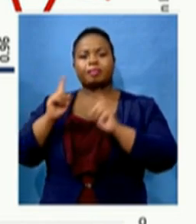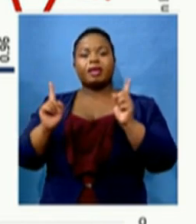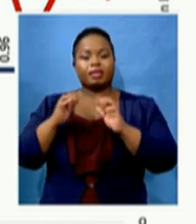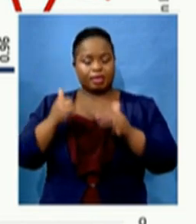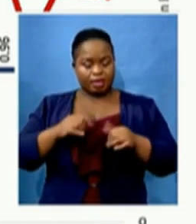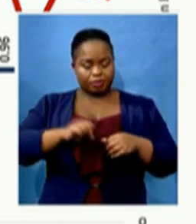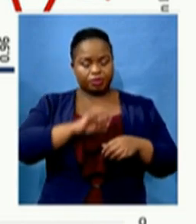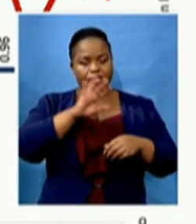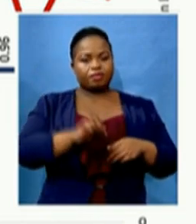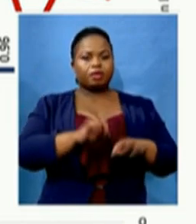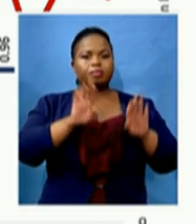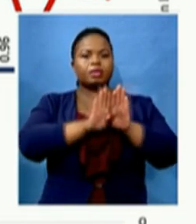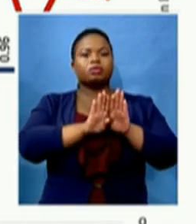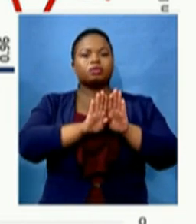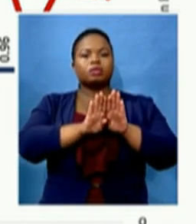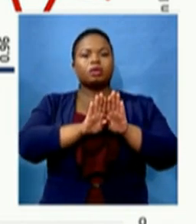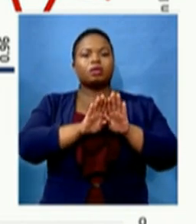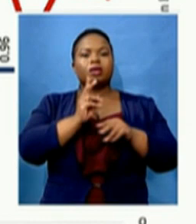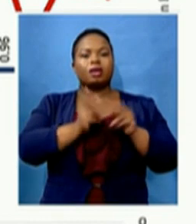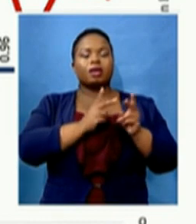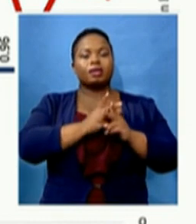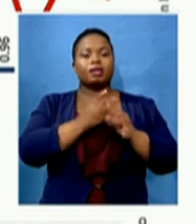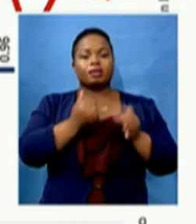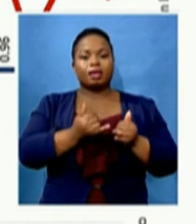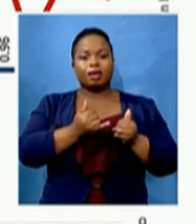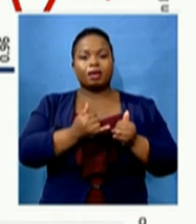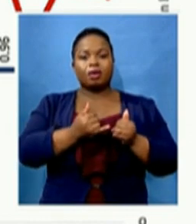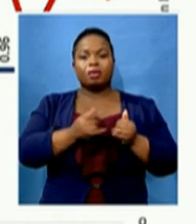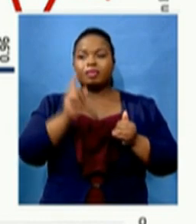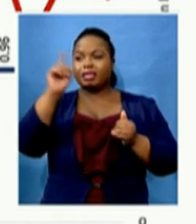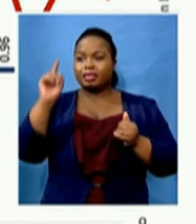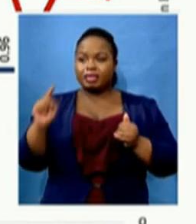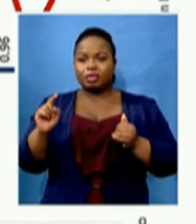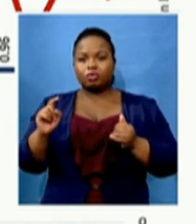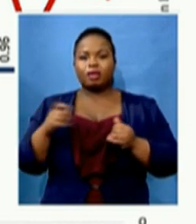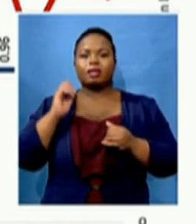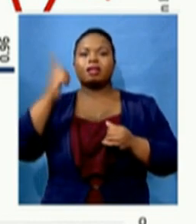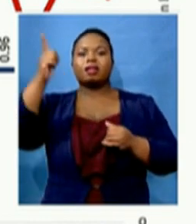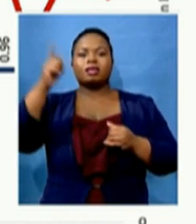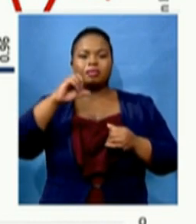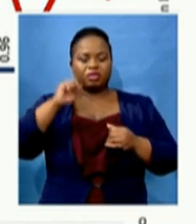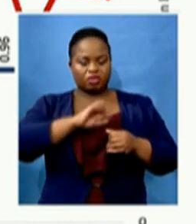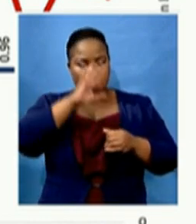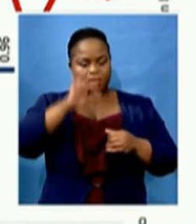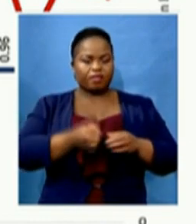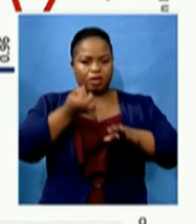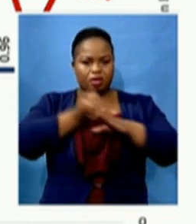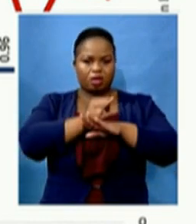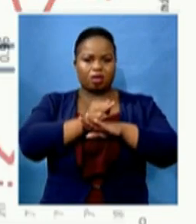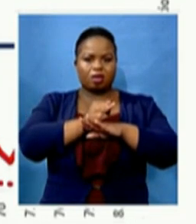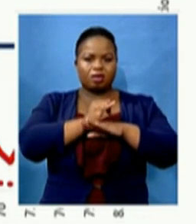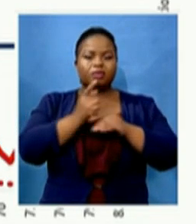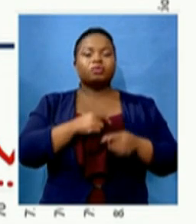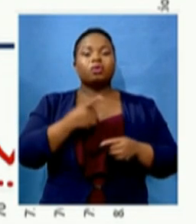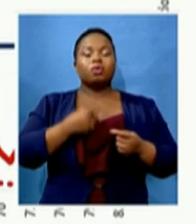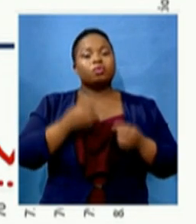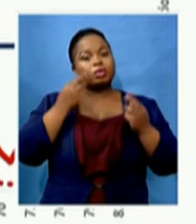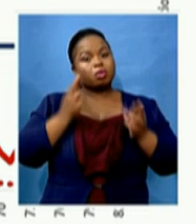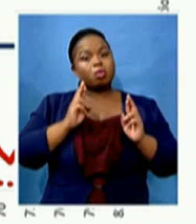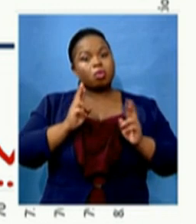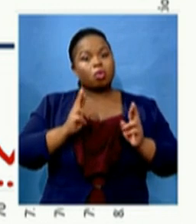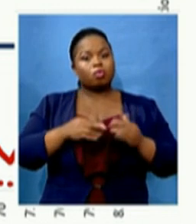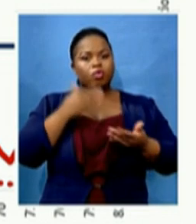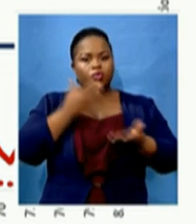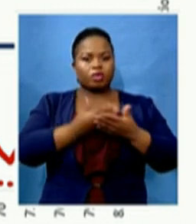than South Africa introduced, it would have been hopeful that we would have actually had a better reproduction rate. This is